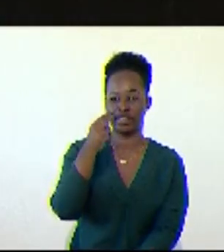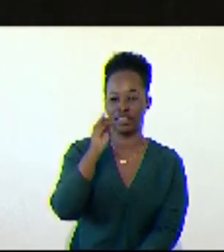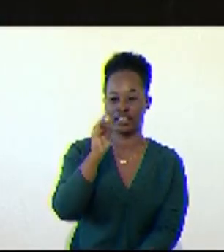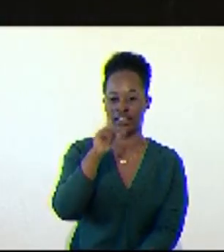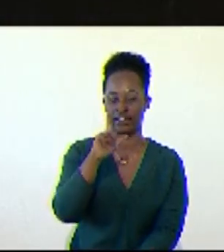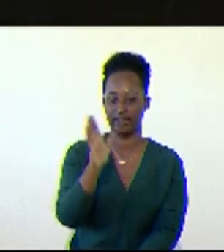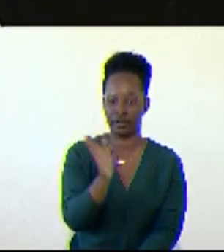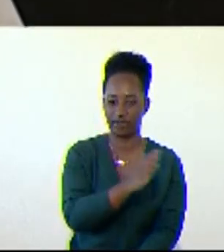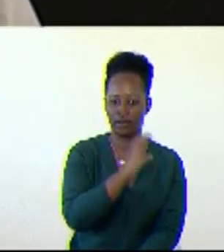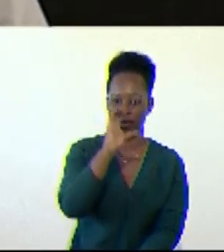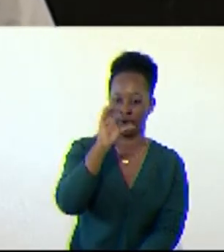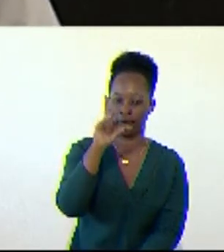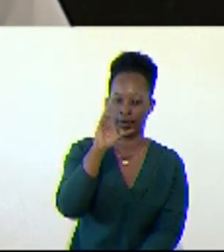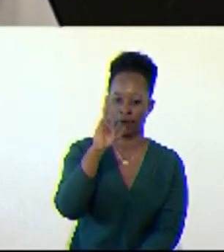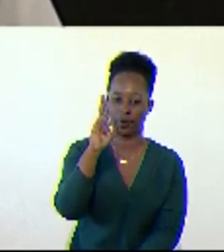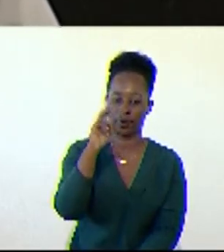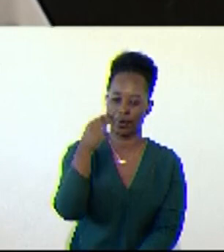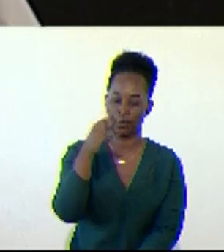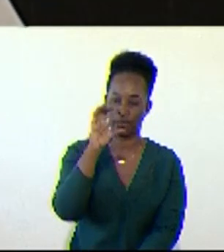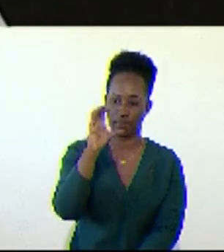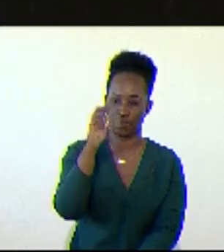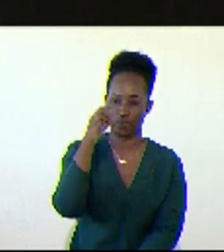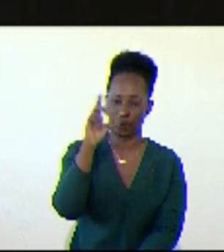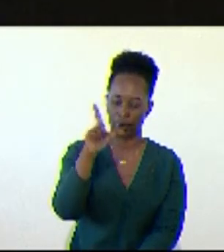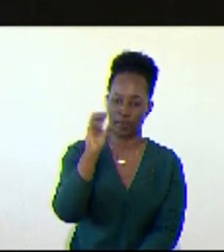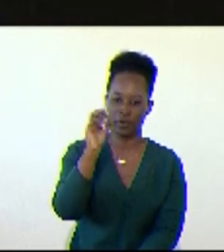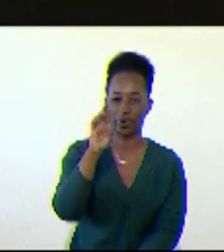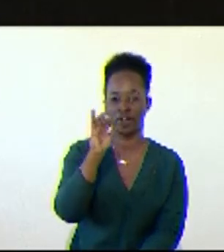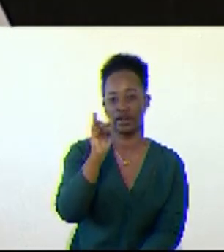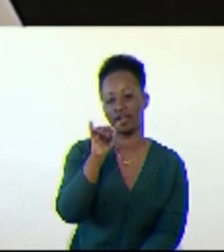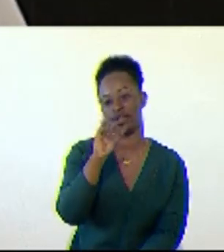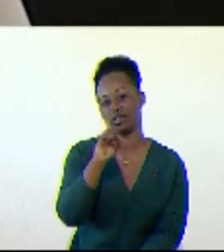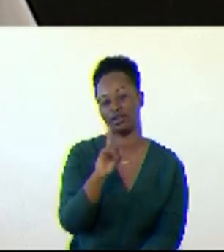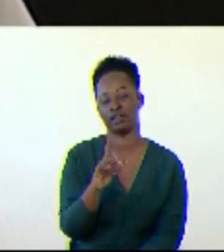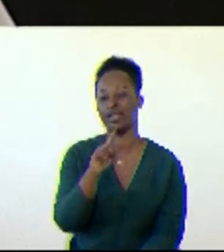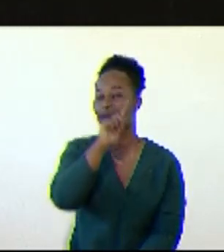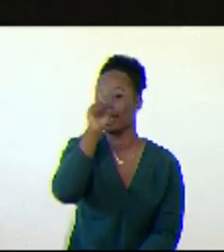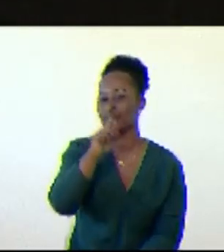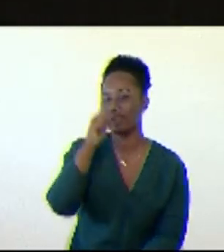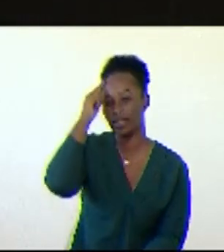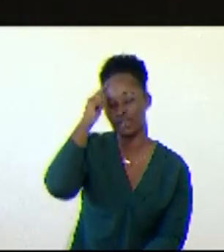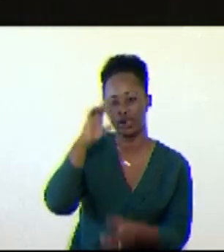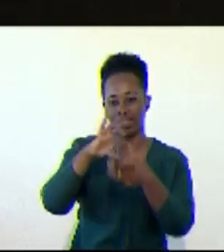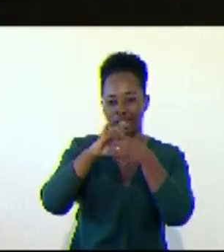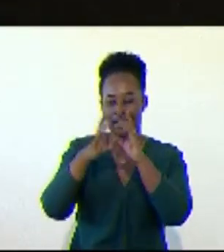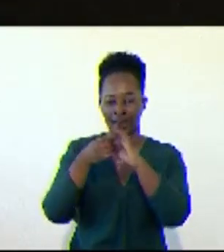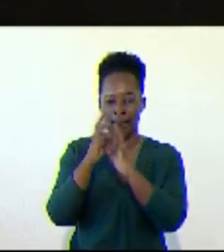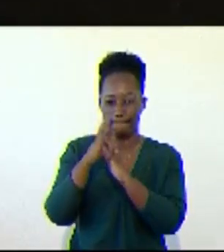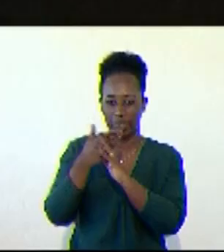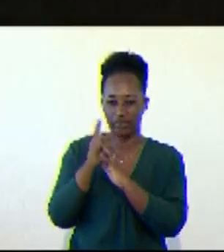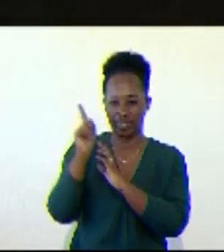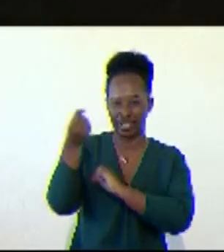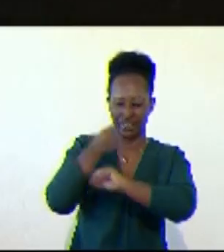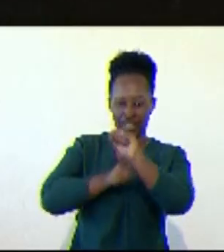question. What do you think is the connection, the relationship between this activity and